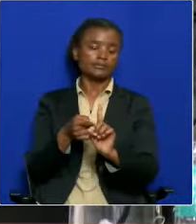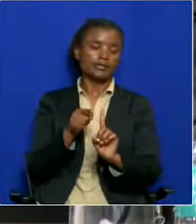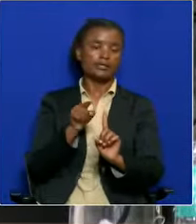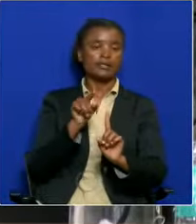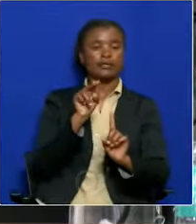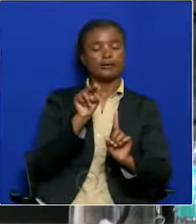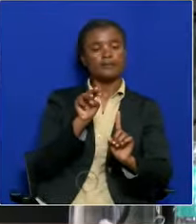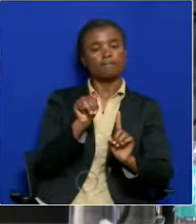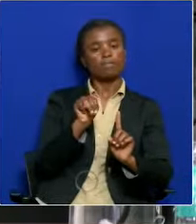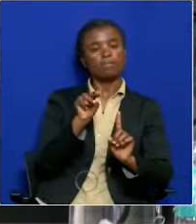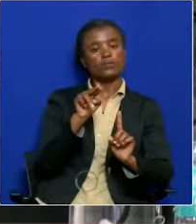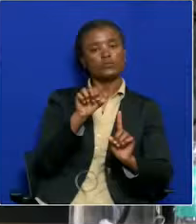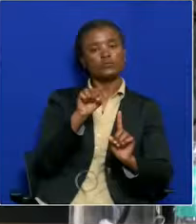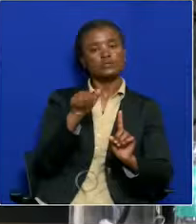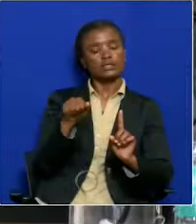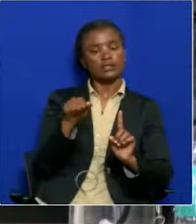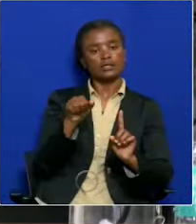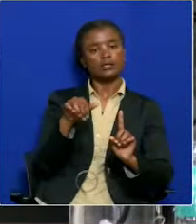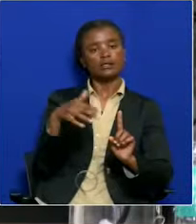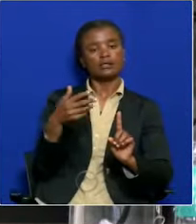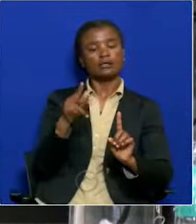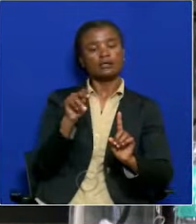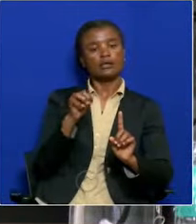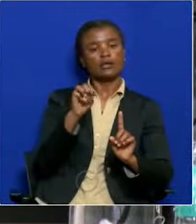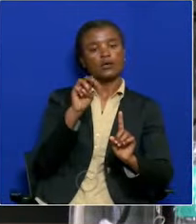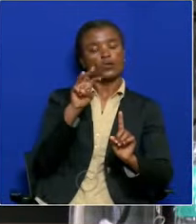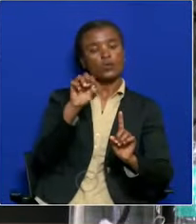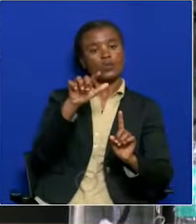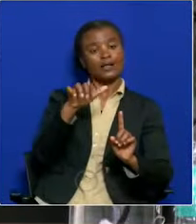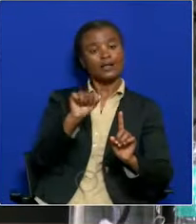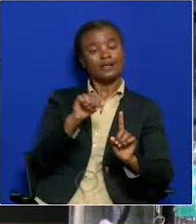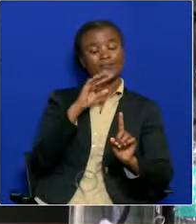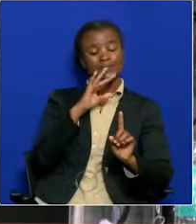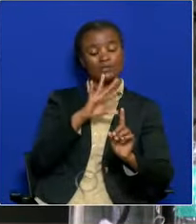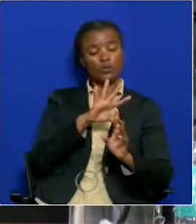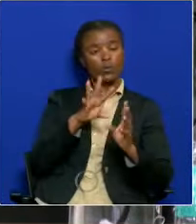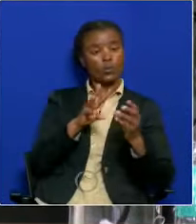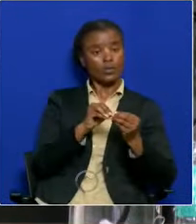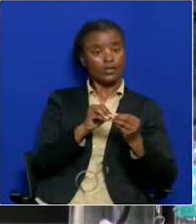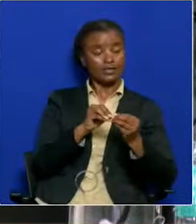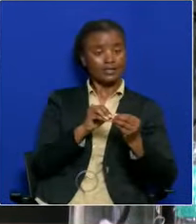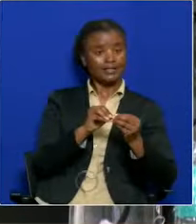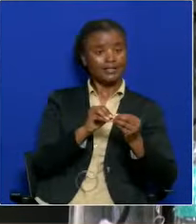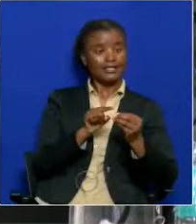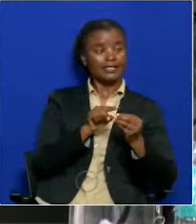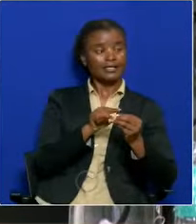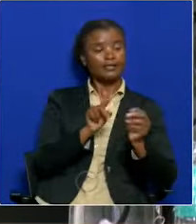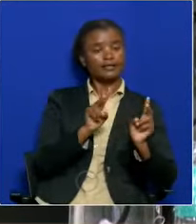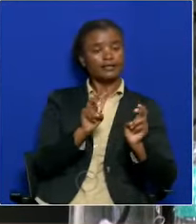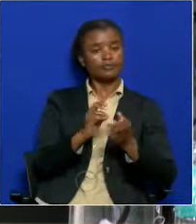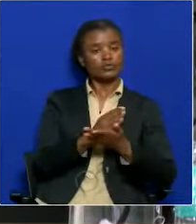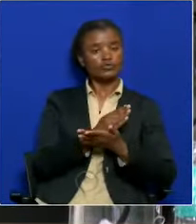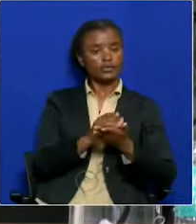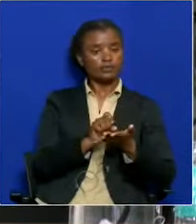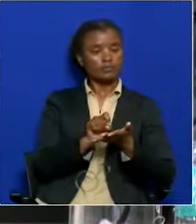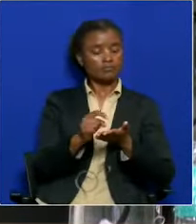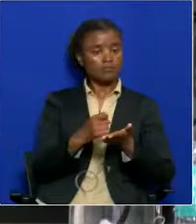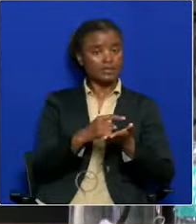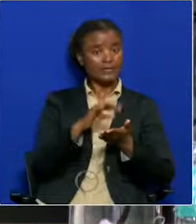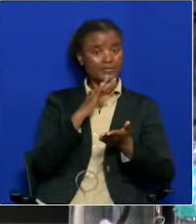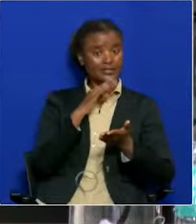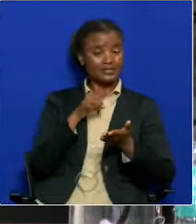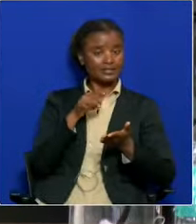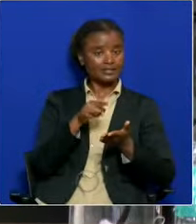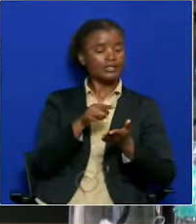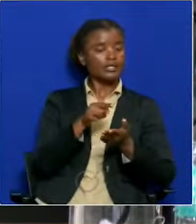of articles that you share. So not as general as you put it. They have a particular